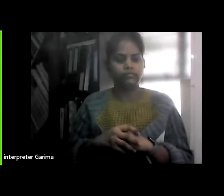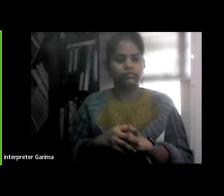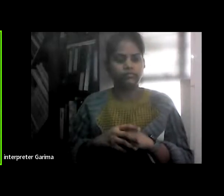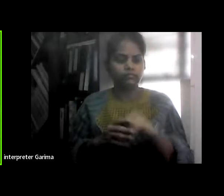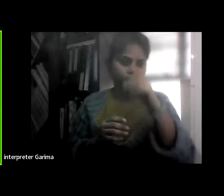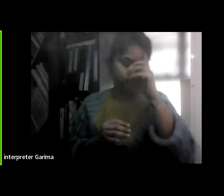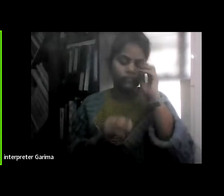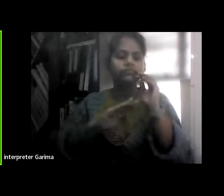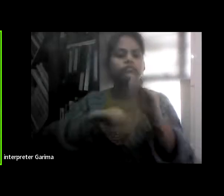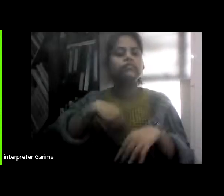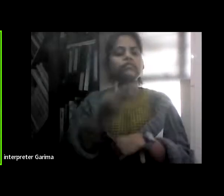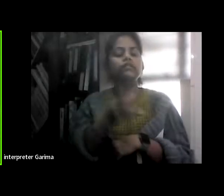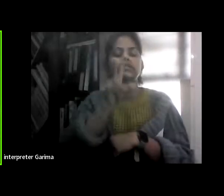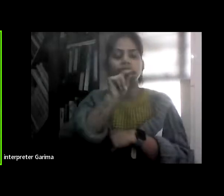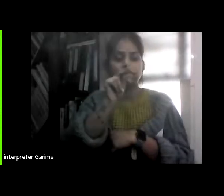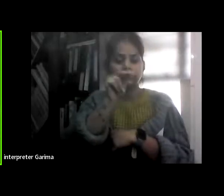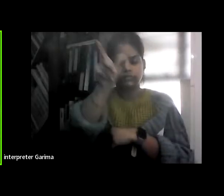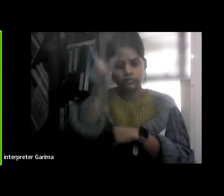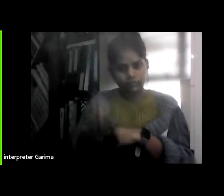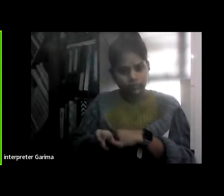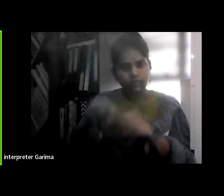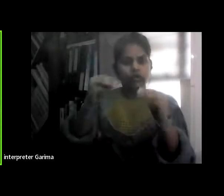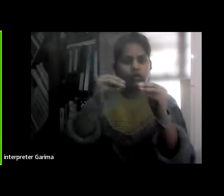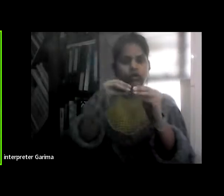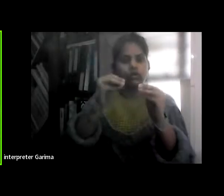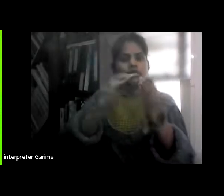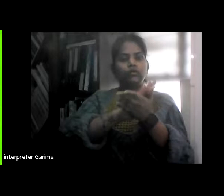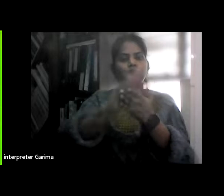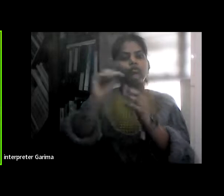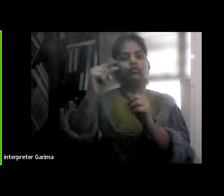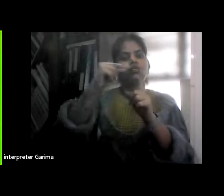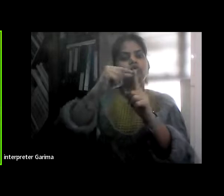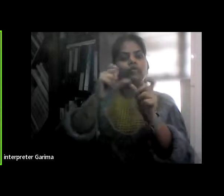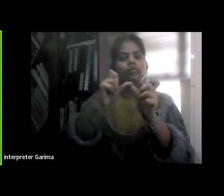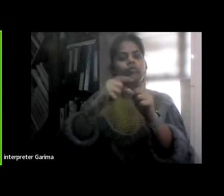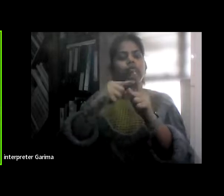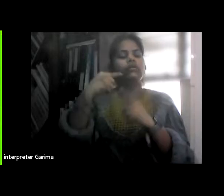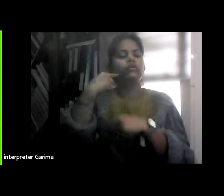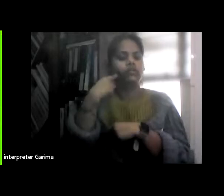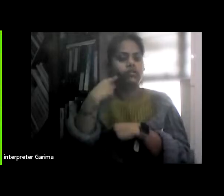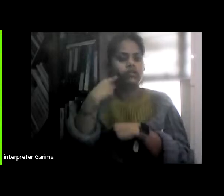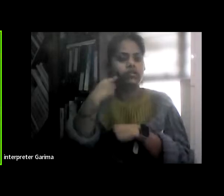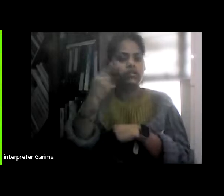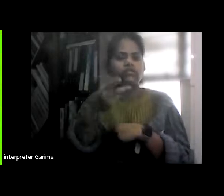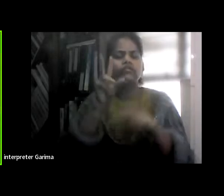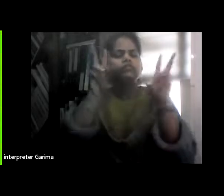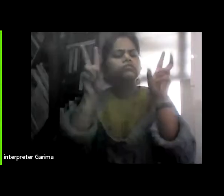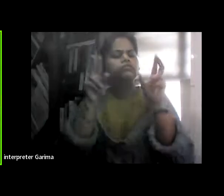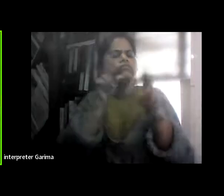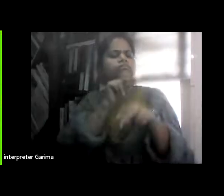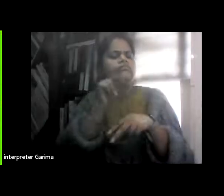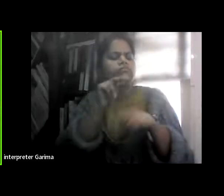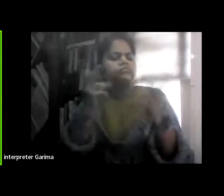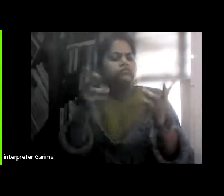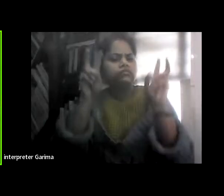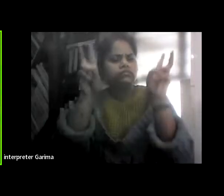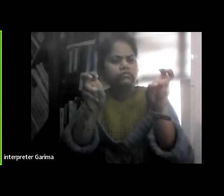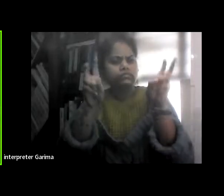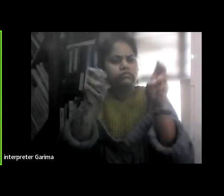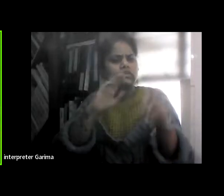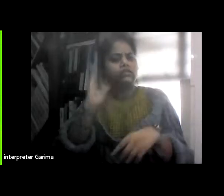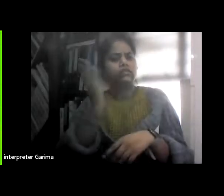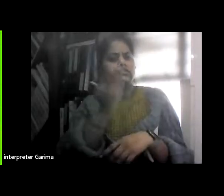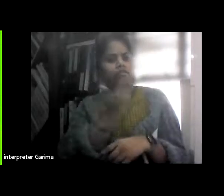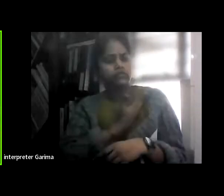The next speaker would be Boopathi P, and he will be talking about From Rights to Resistance, Notes on Protest of the Blind